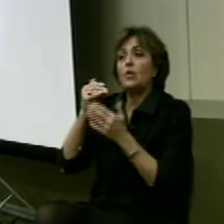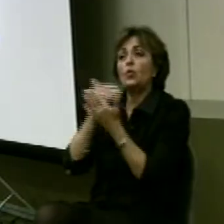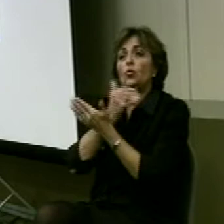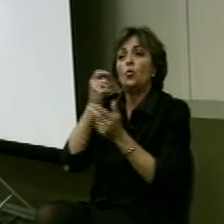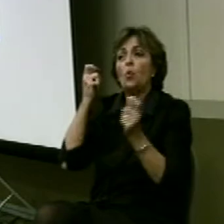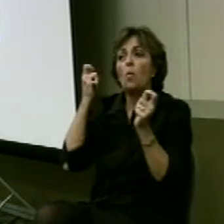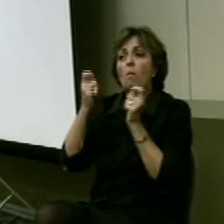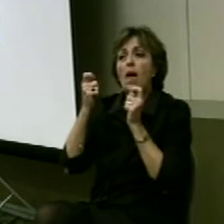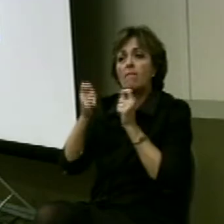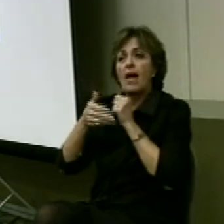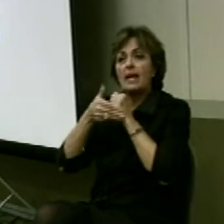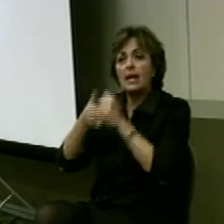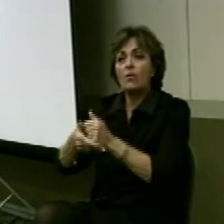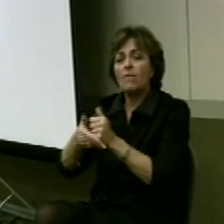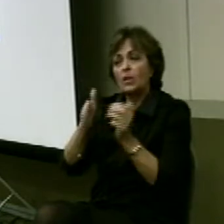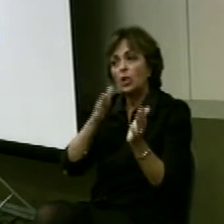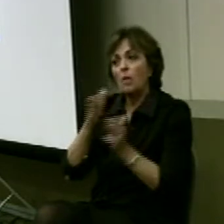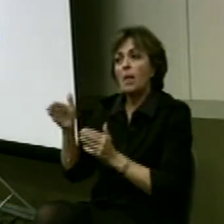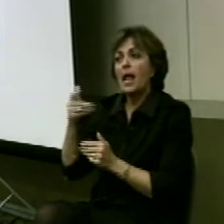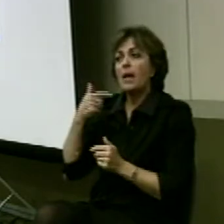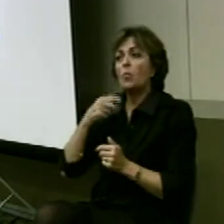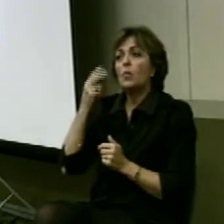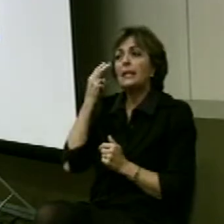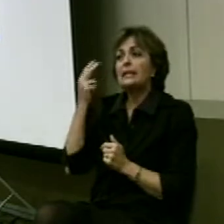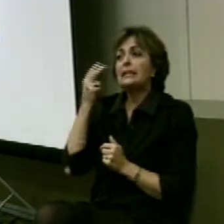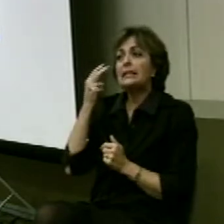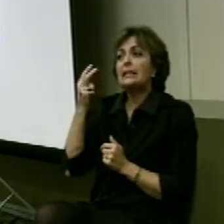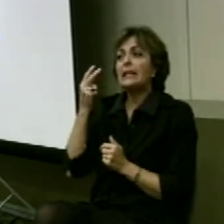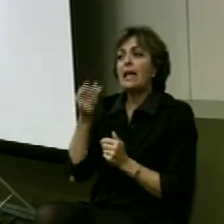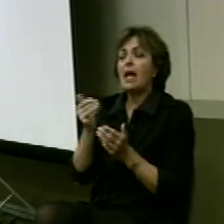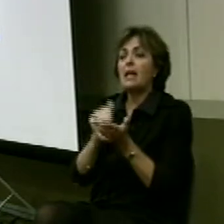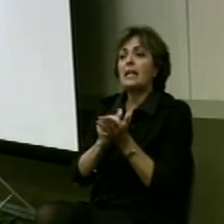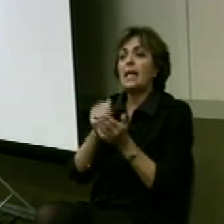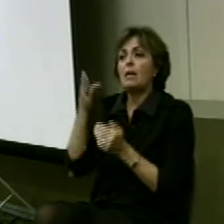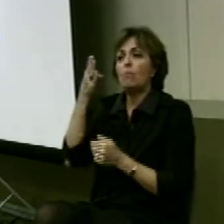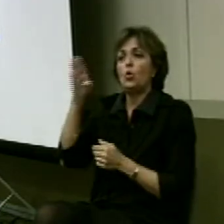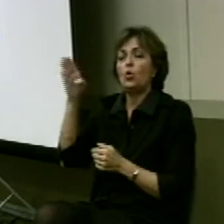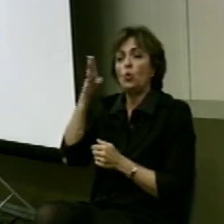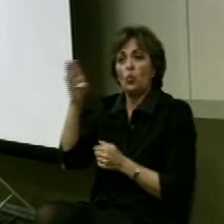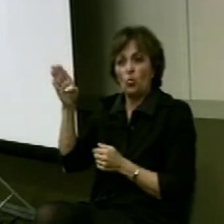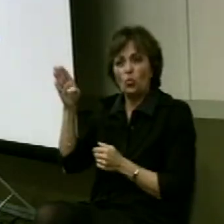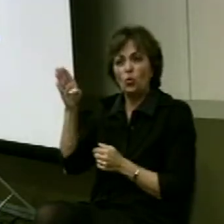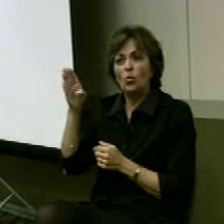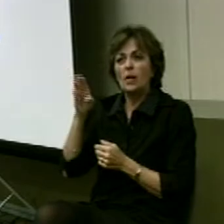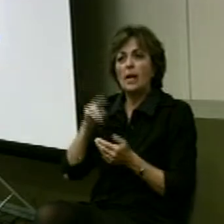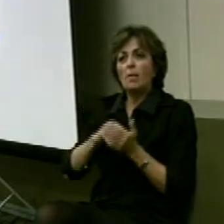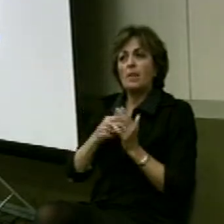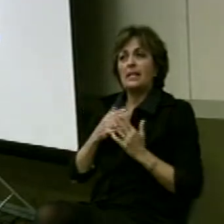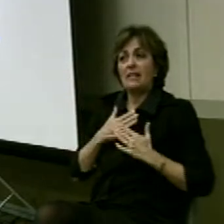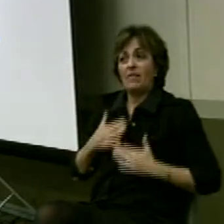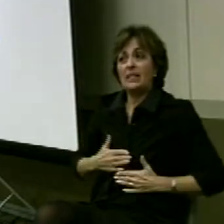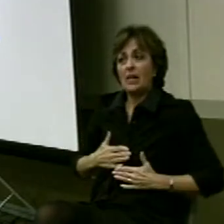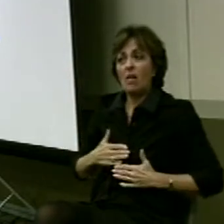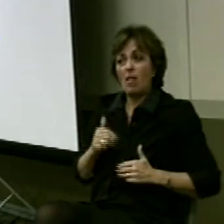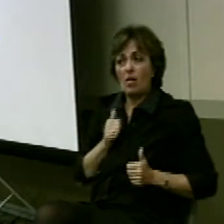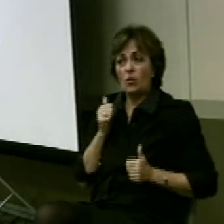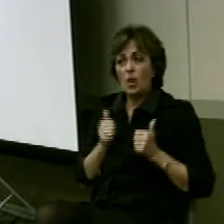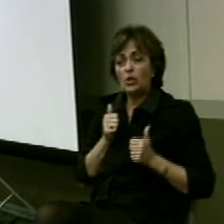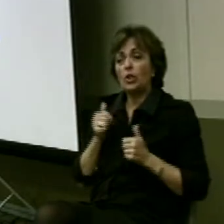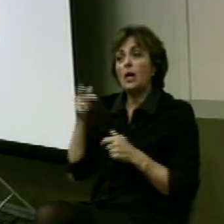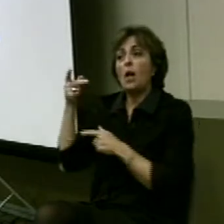Okay, so after we did the new modified intervention plan, we see that, again, the blue is